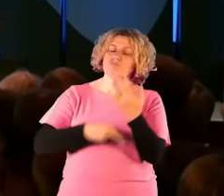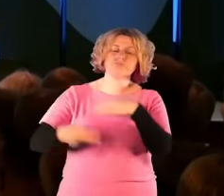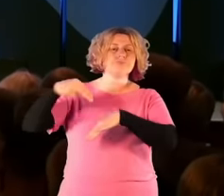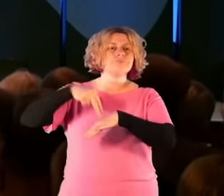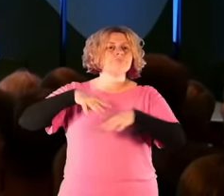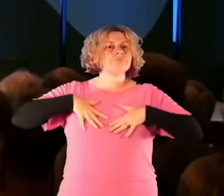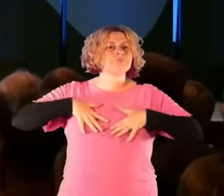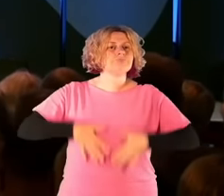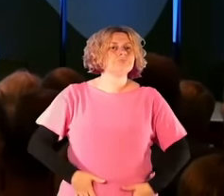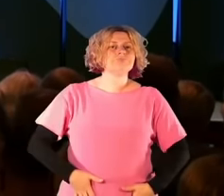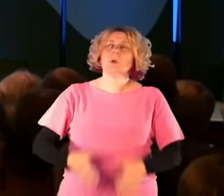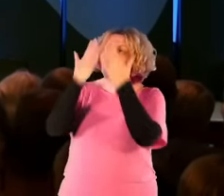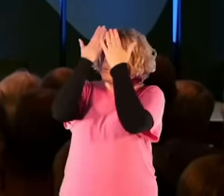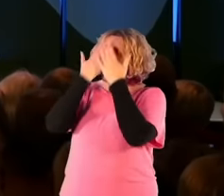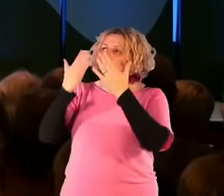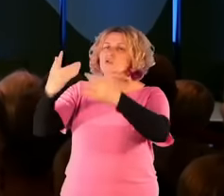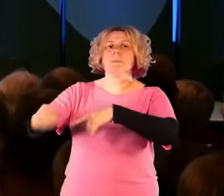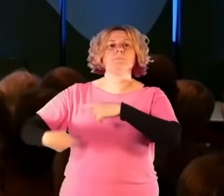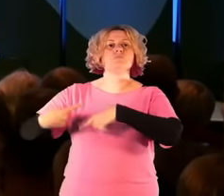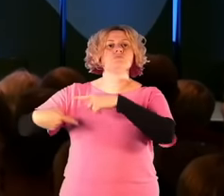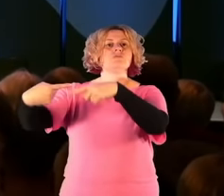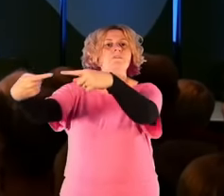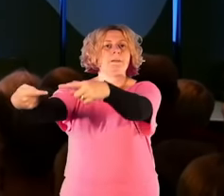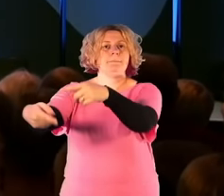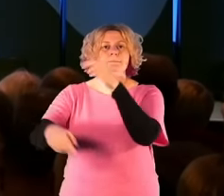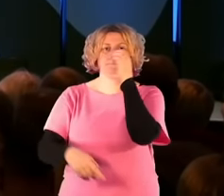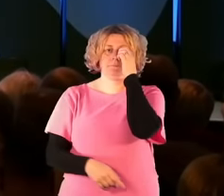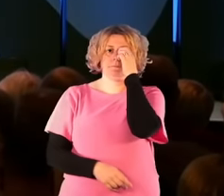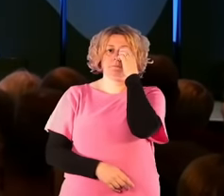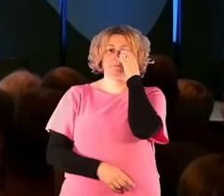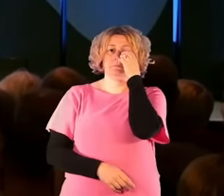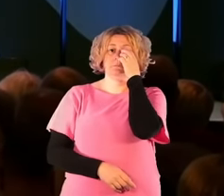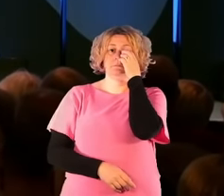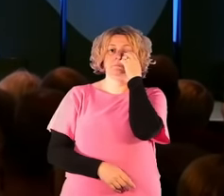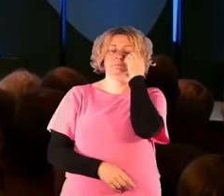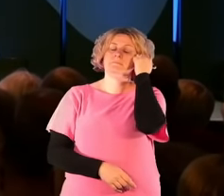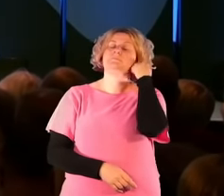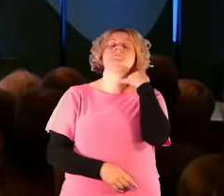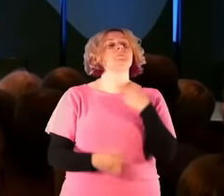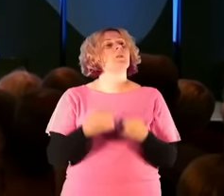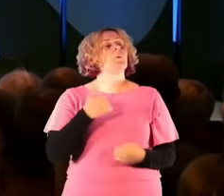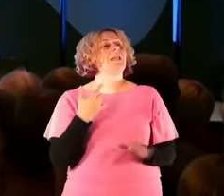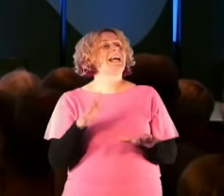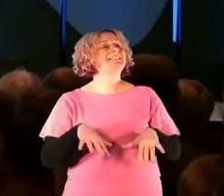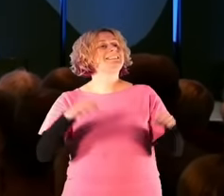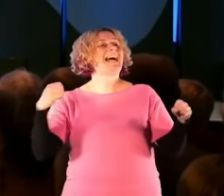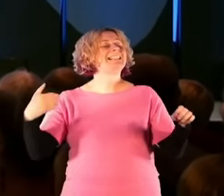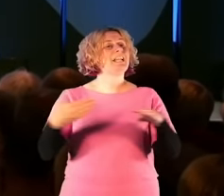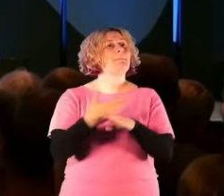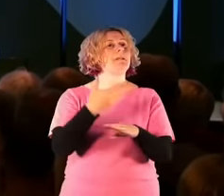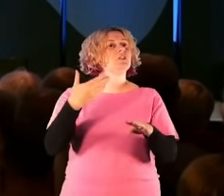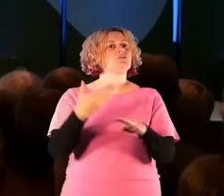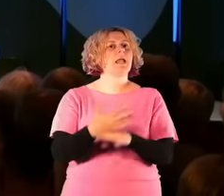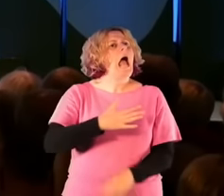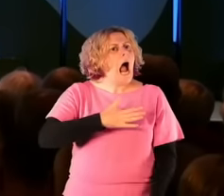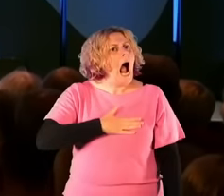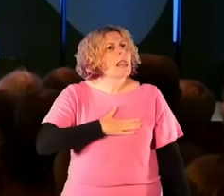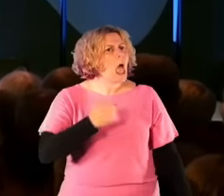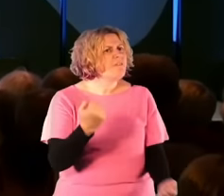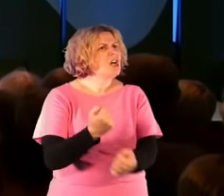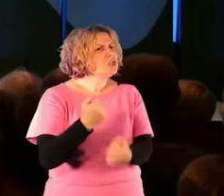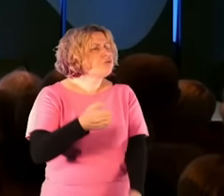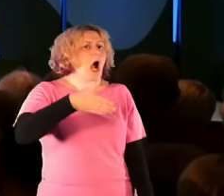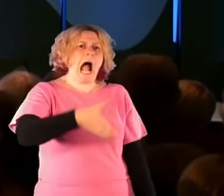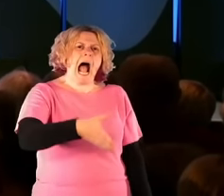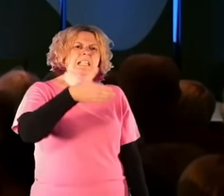we worship him forever. Wouldn't that be great? Wouldn't it be when I started in ministry? I do love a strong handshake, don't you? Can't